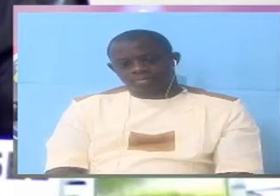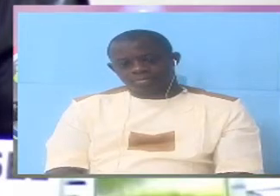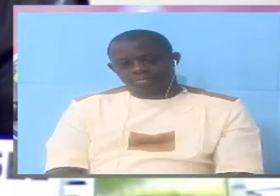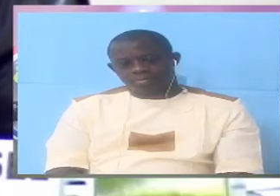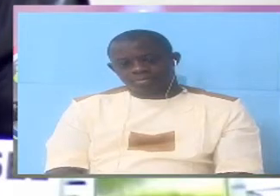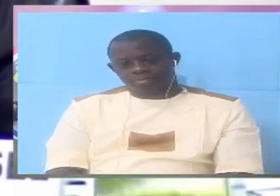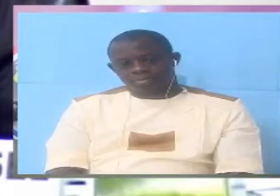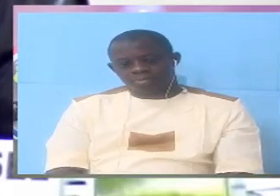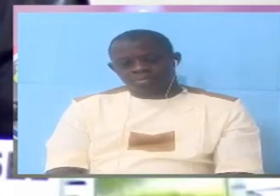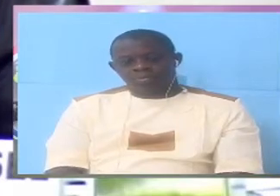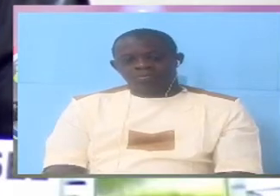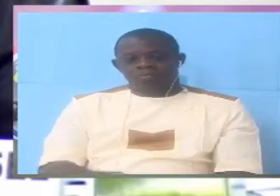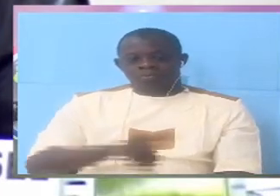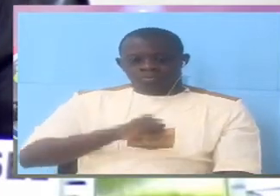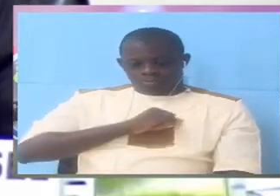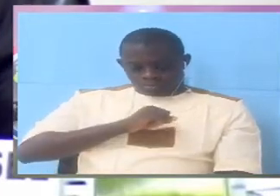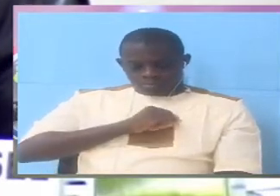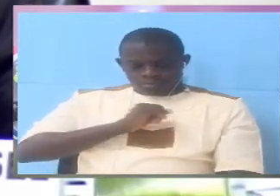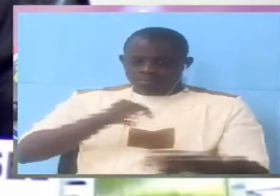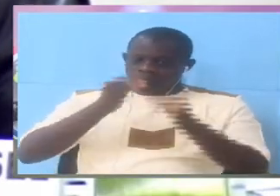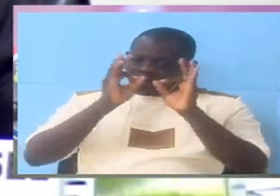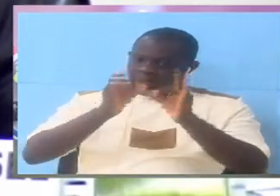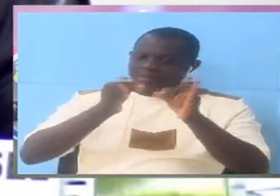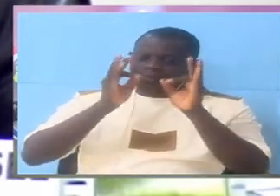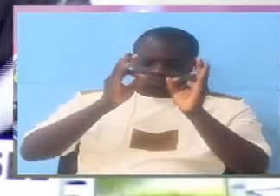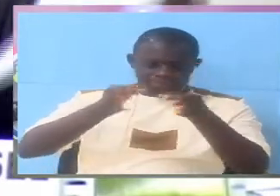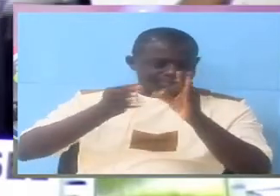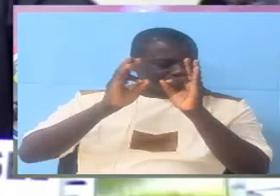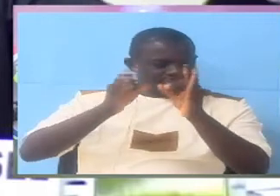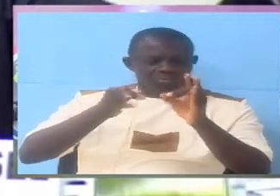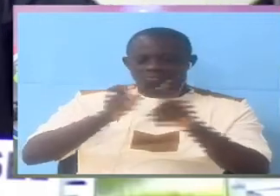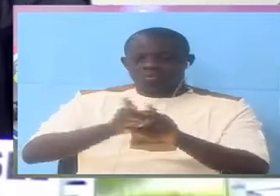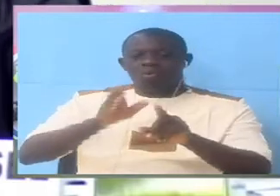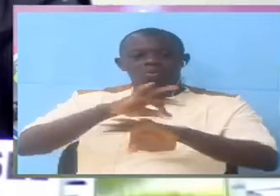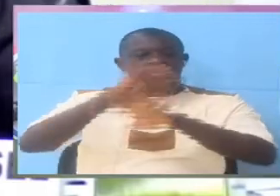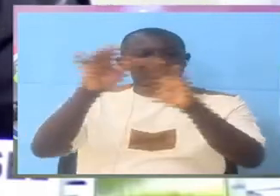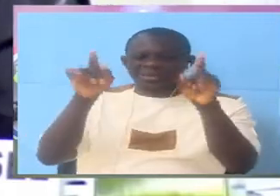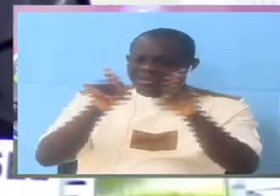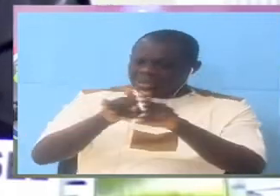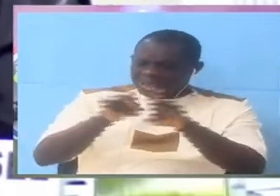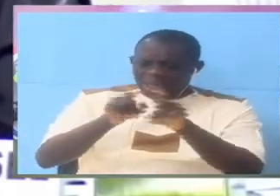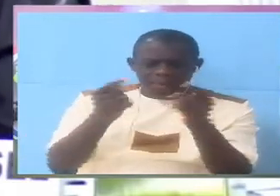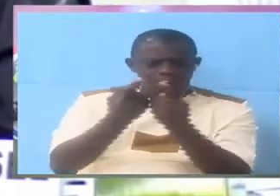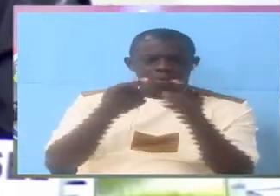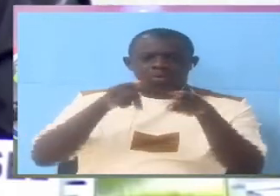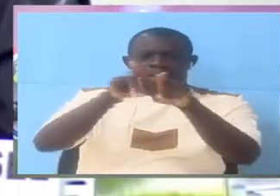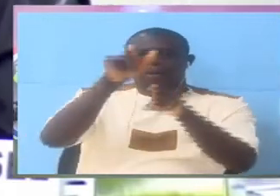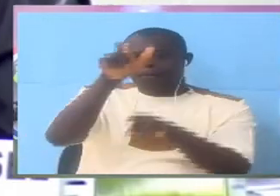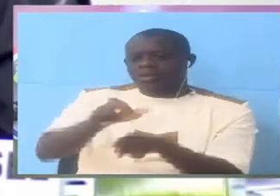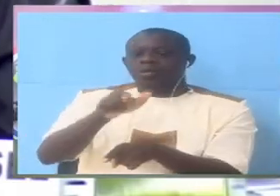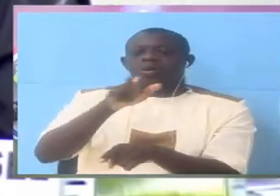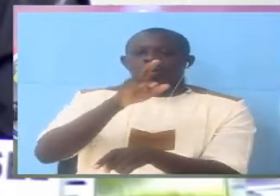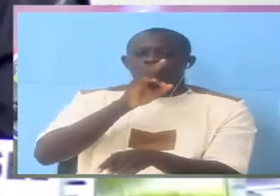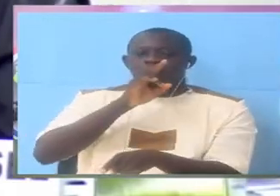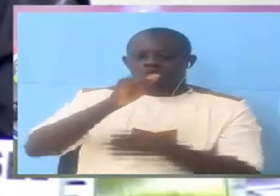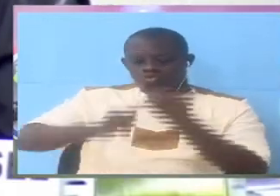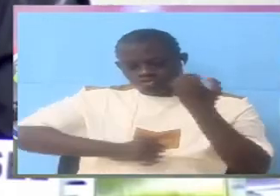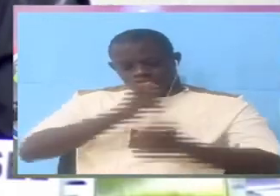he has explained precisely, almost exactly the same thing as the victim. Let me ask